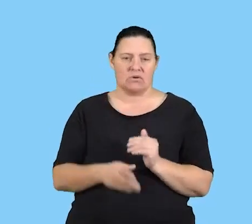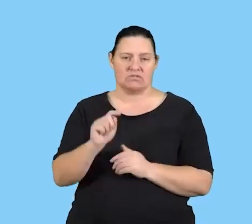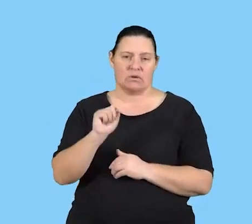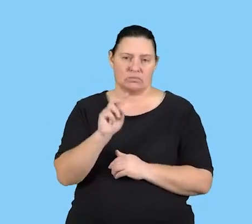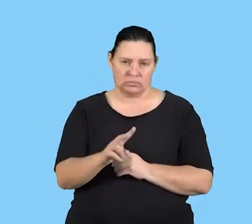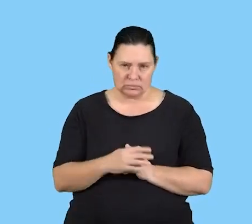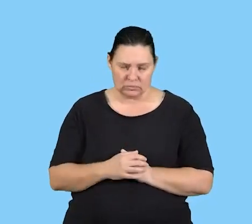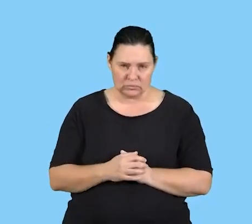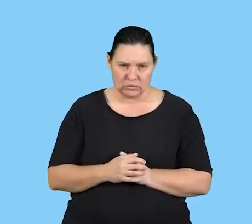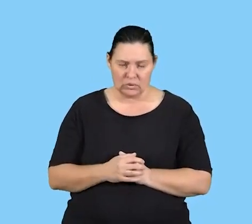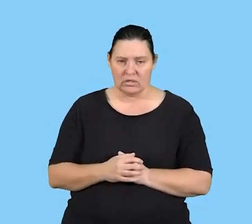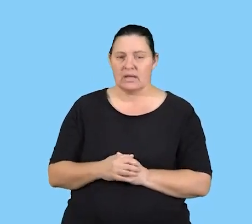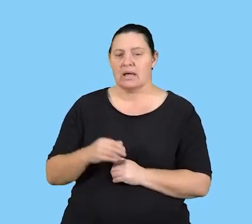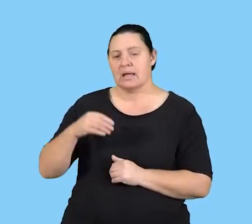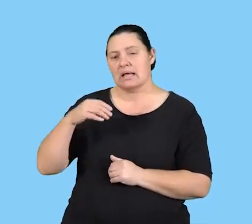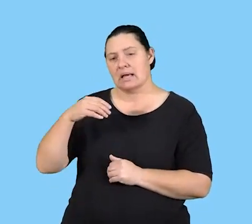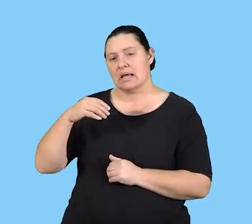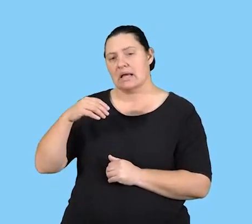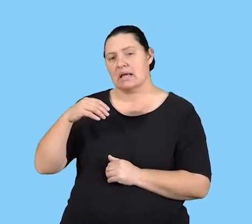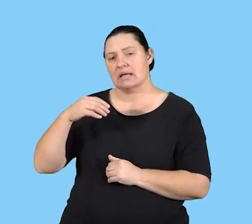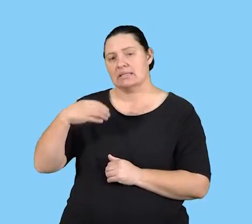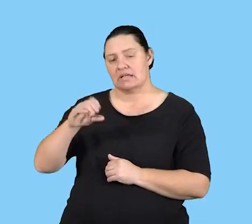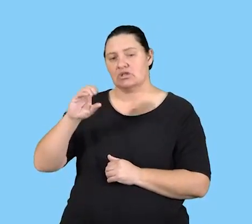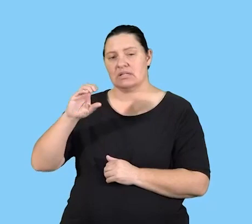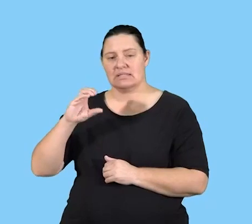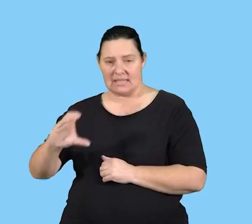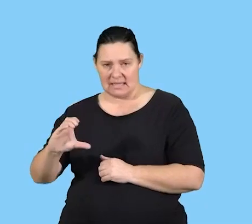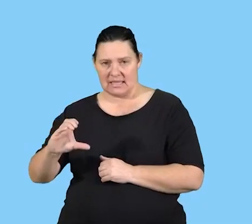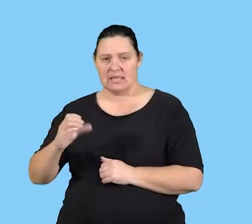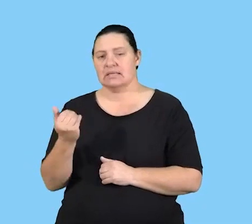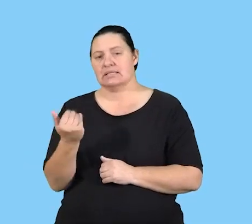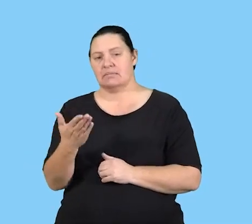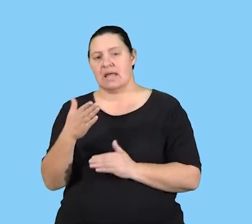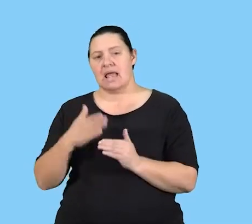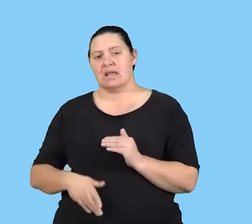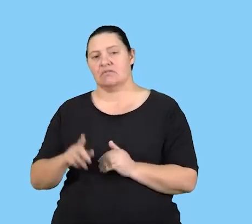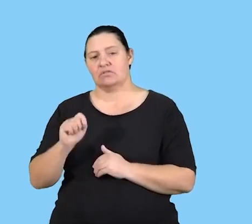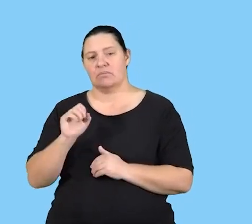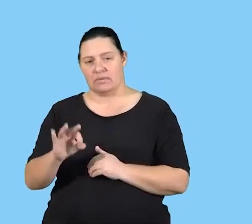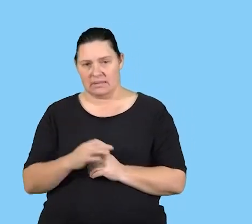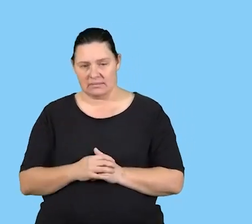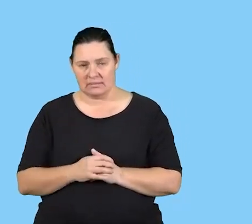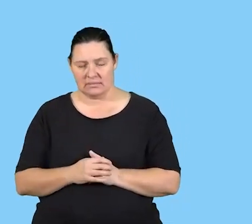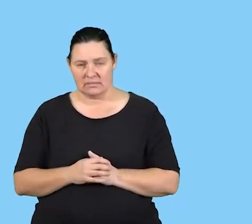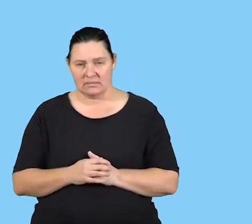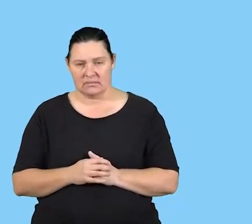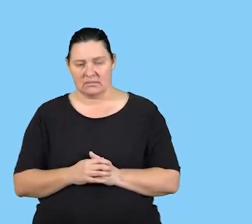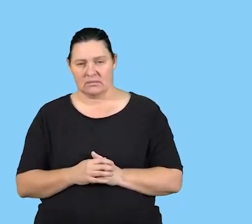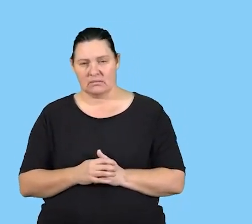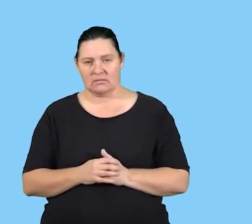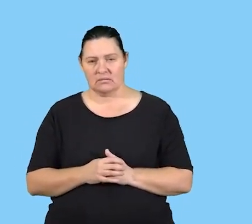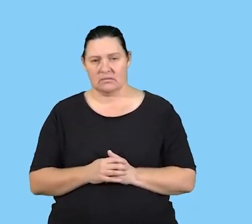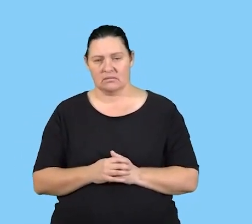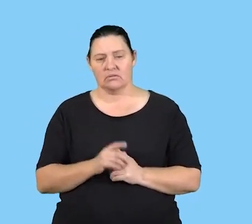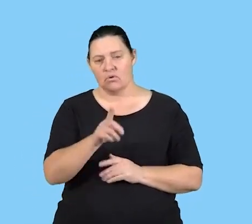the end of term 2. And section C of the project should be submitted by the end of term 3.